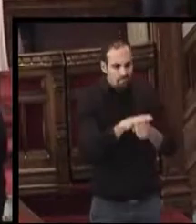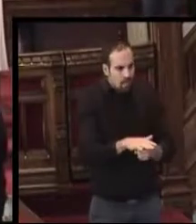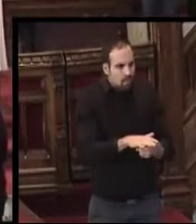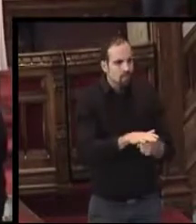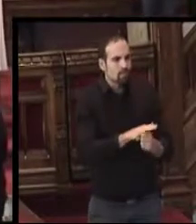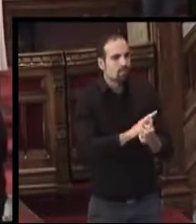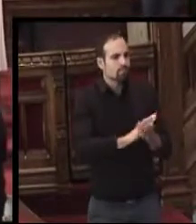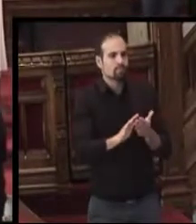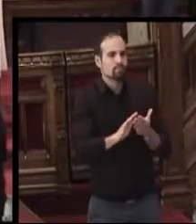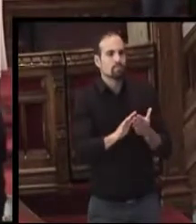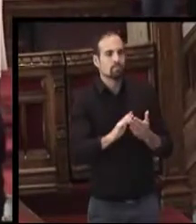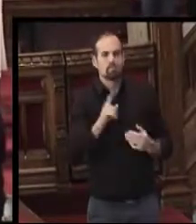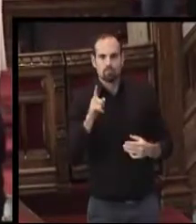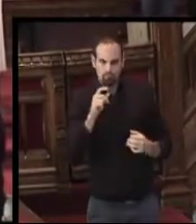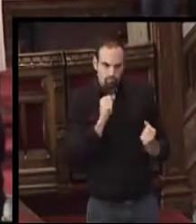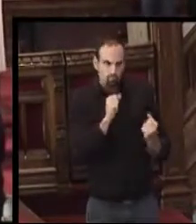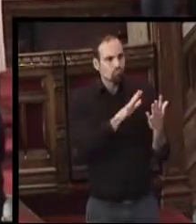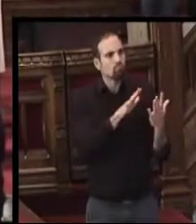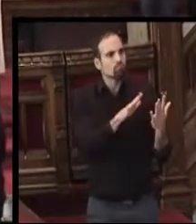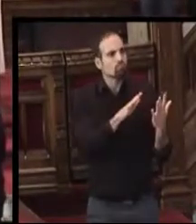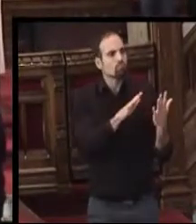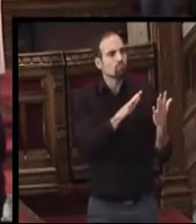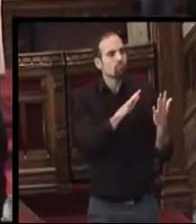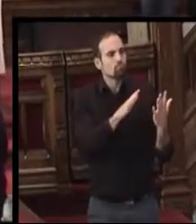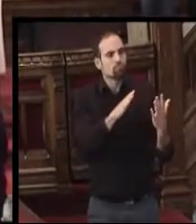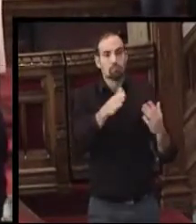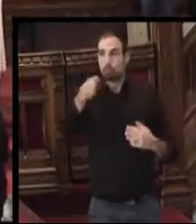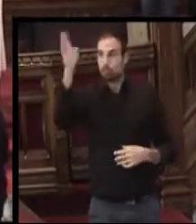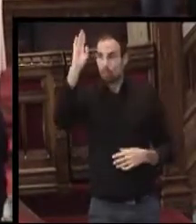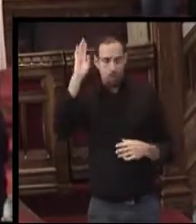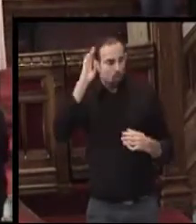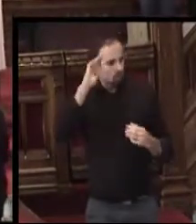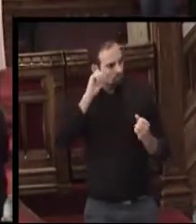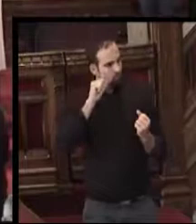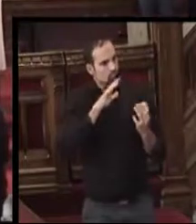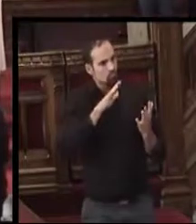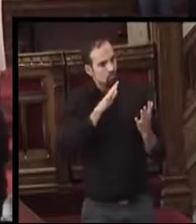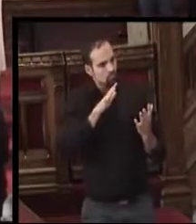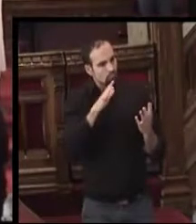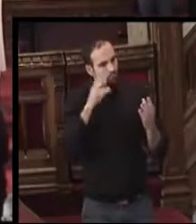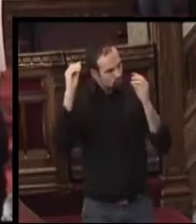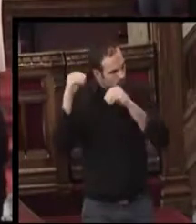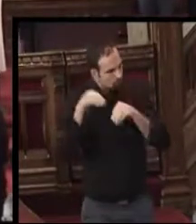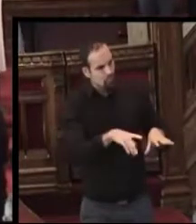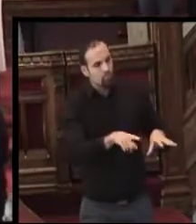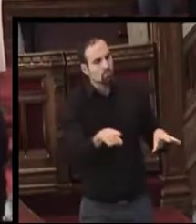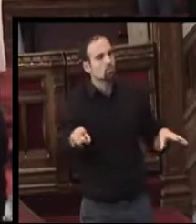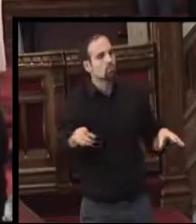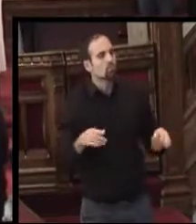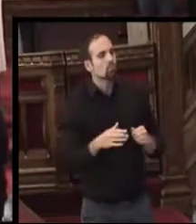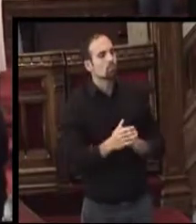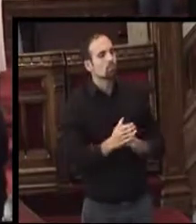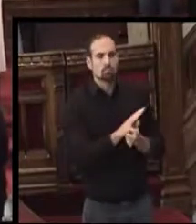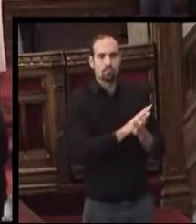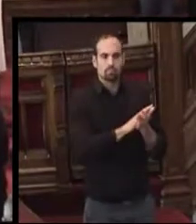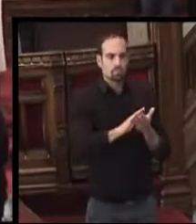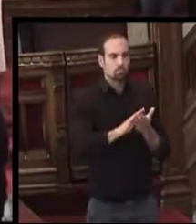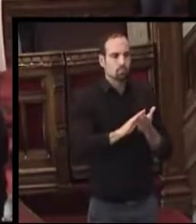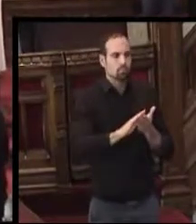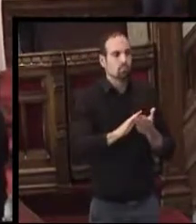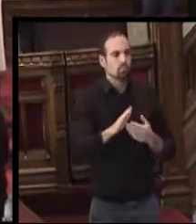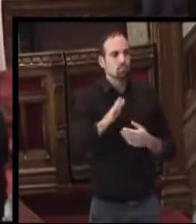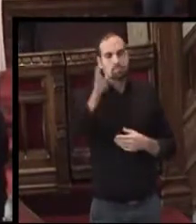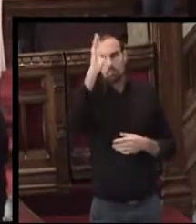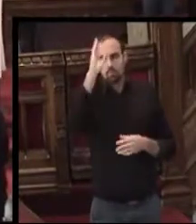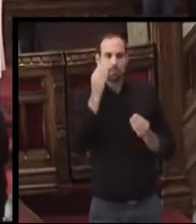God's blessings go before you, that God's face will shine upon you and be gracious unto you, and God will grant you peace.